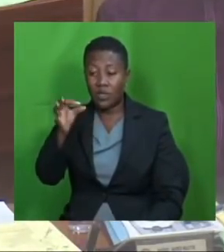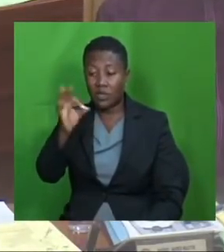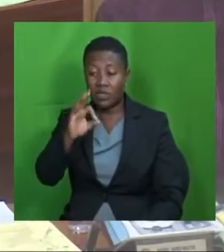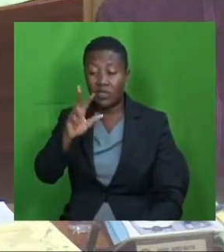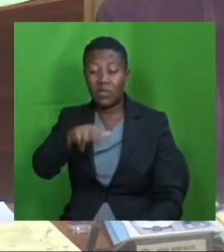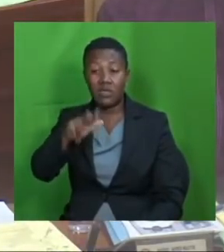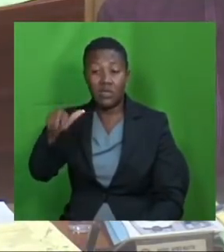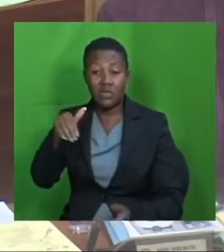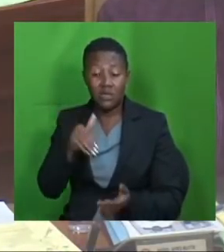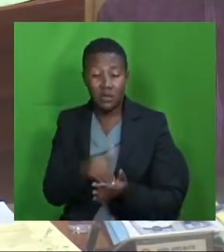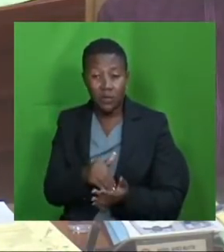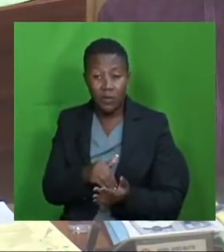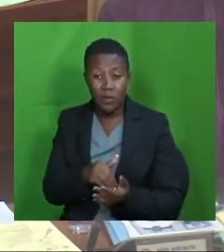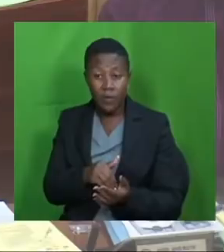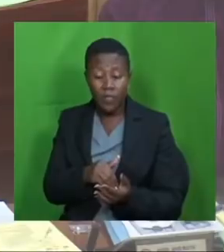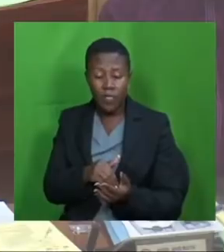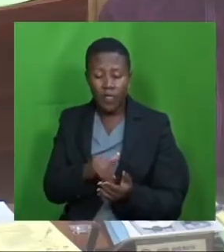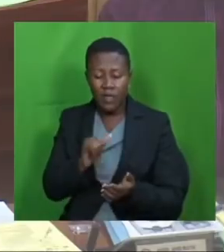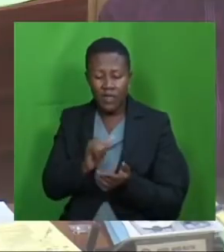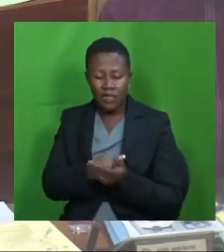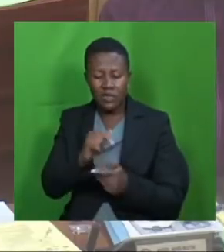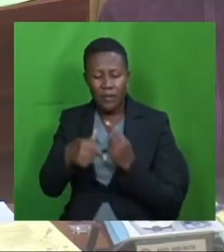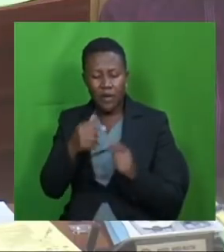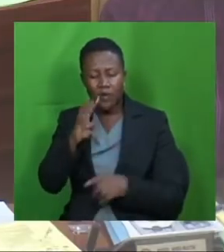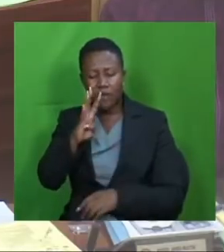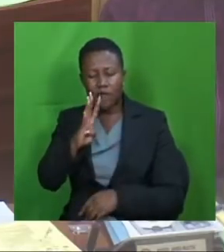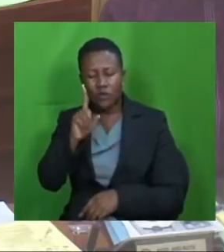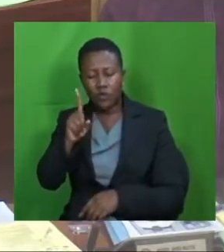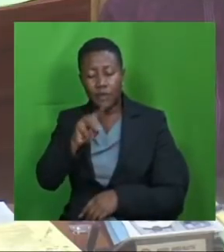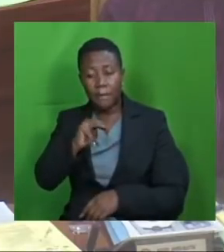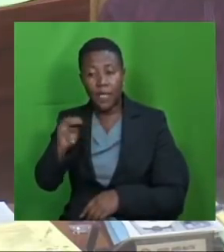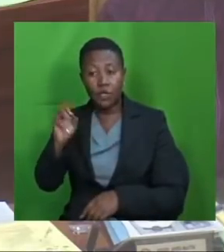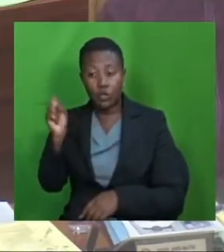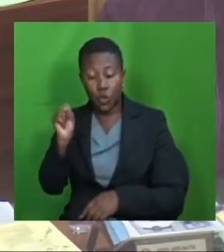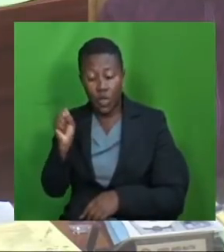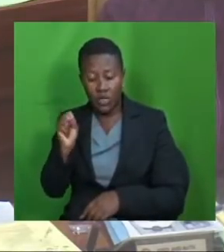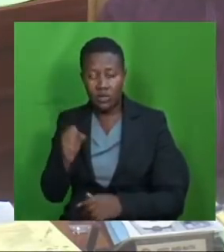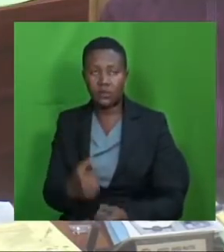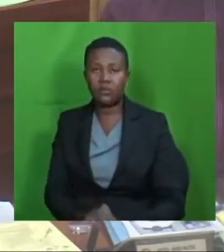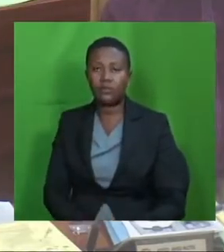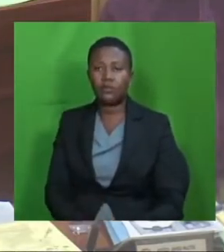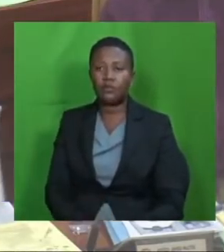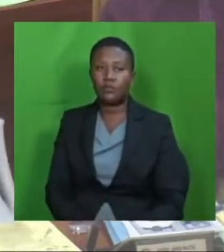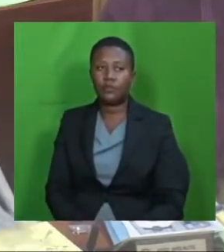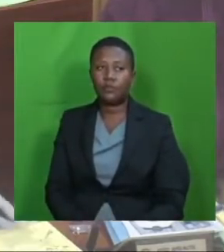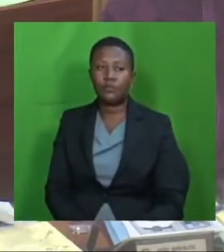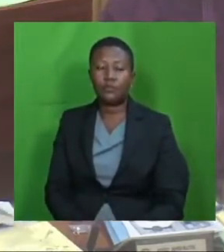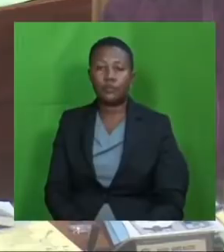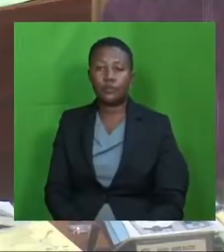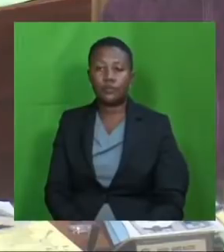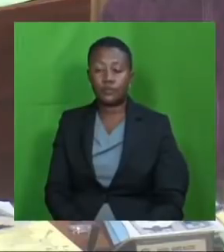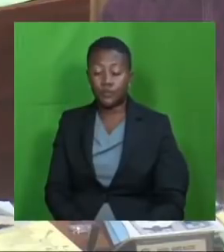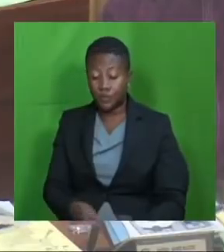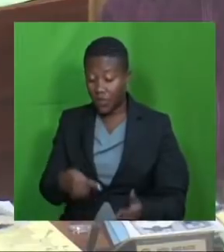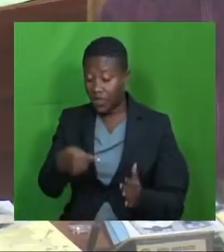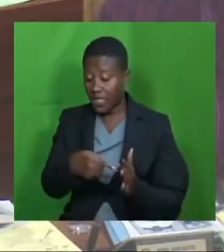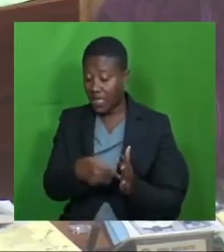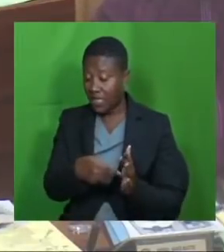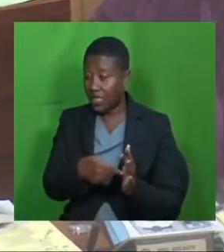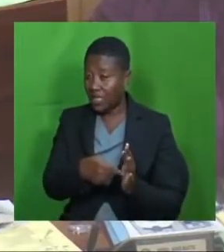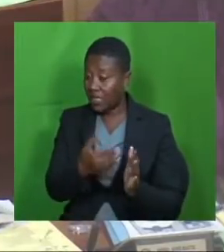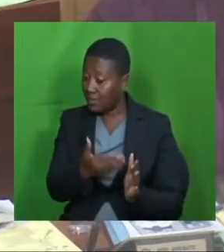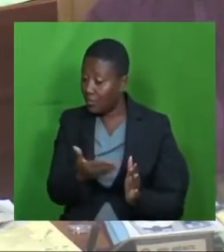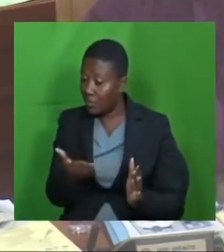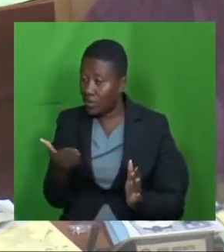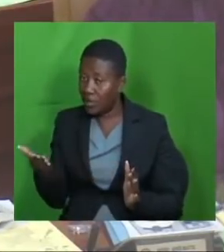241,933,000, amounting to some $41 million. Mr. Speaker, this provision can only